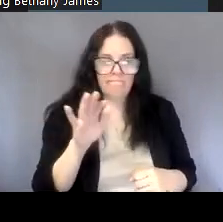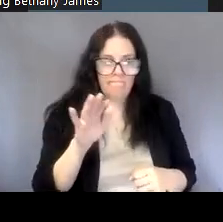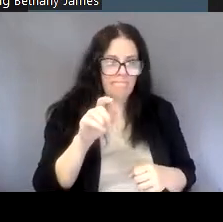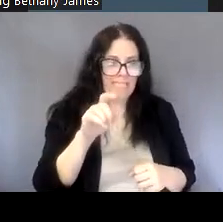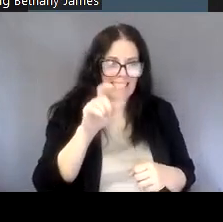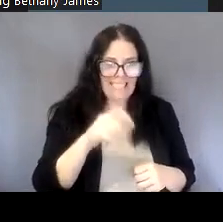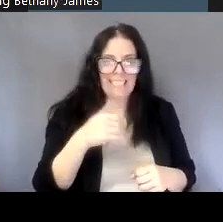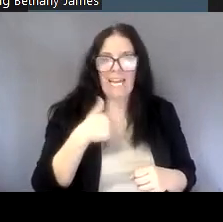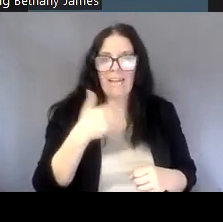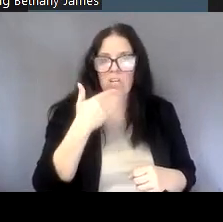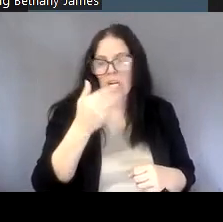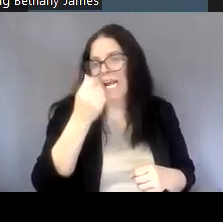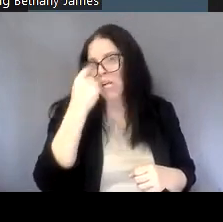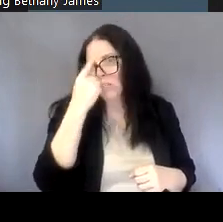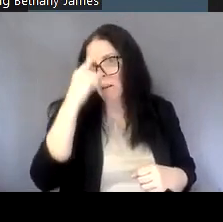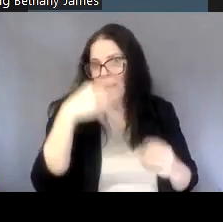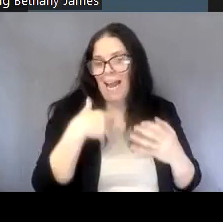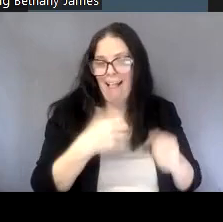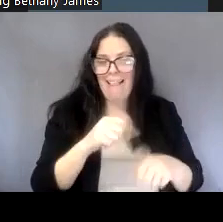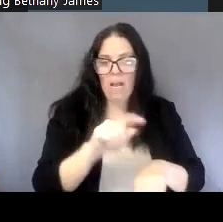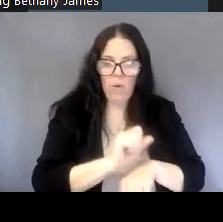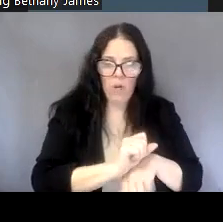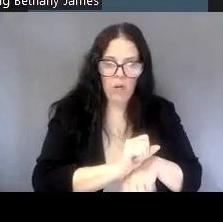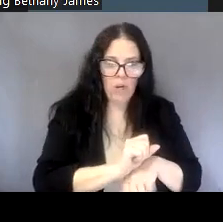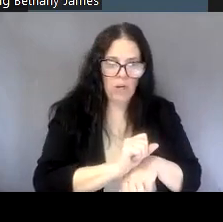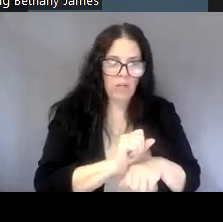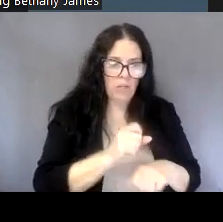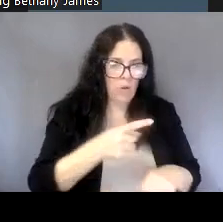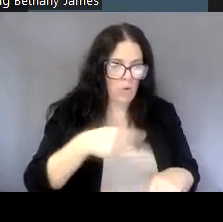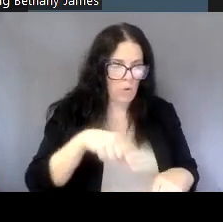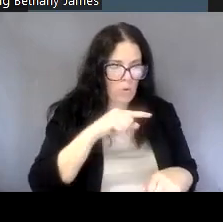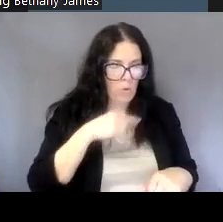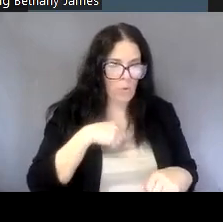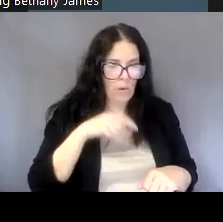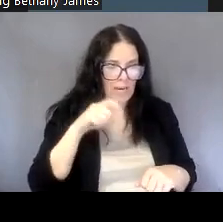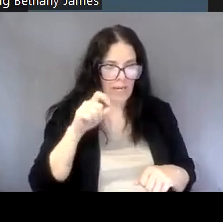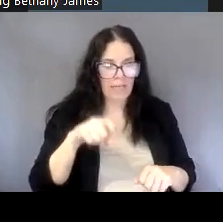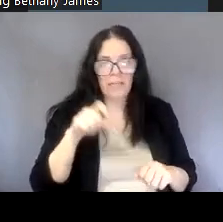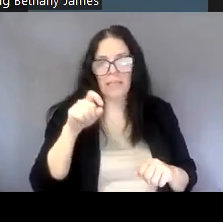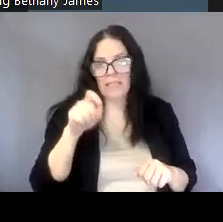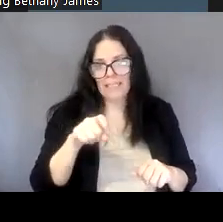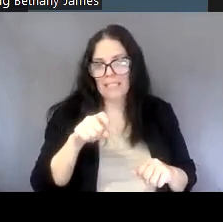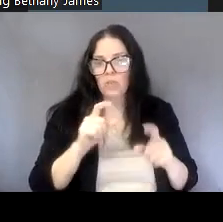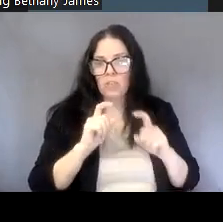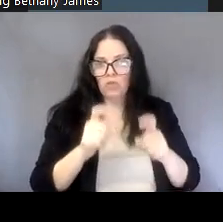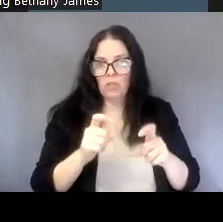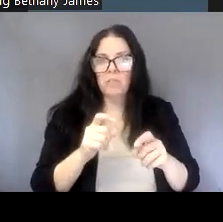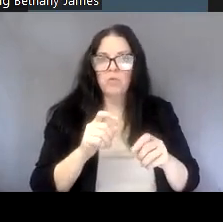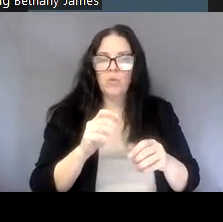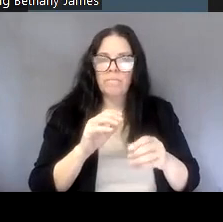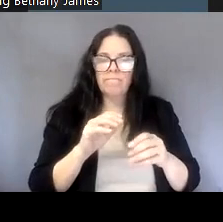understanding of mental health at work and what we need to do to contribute good, non-toxic work